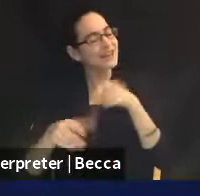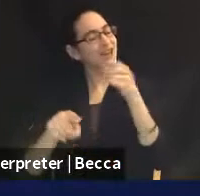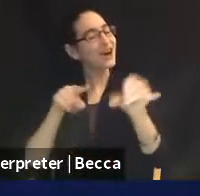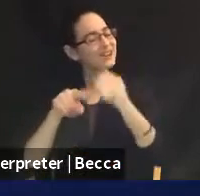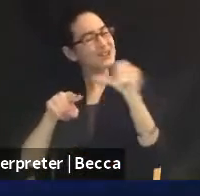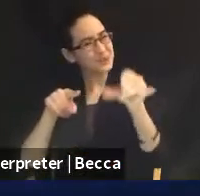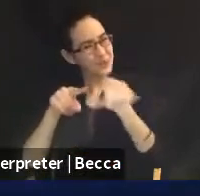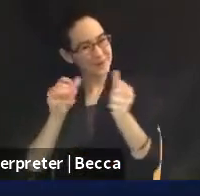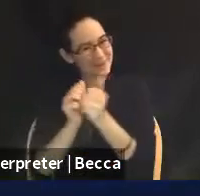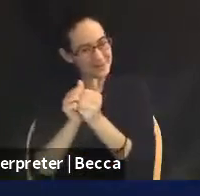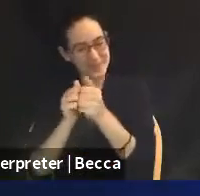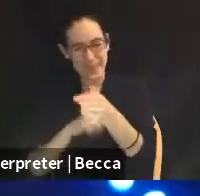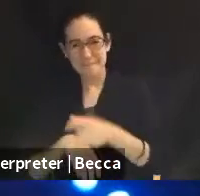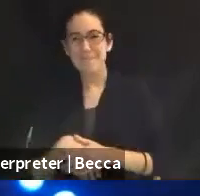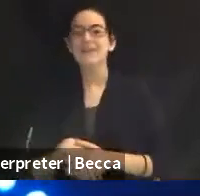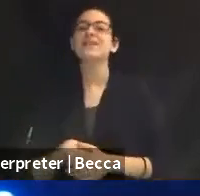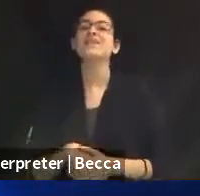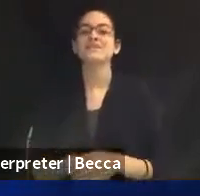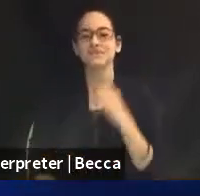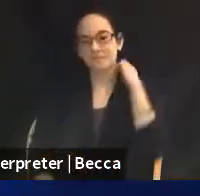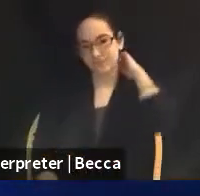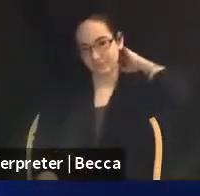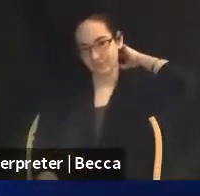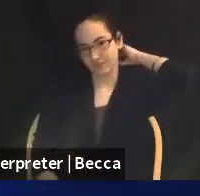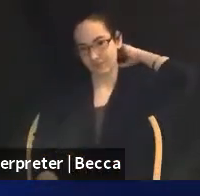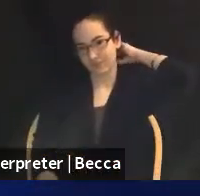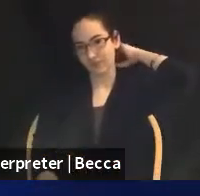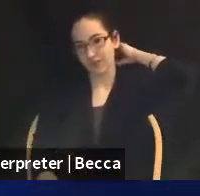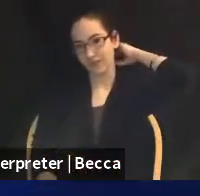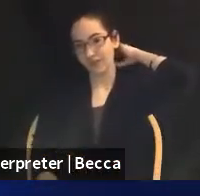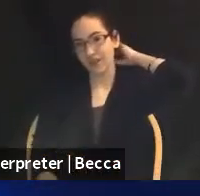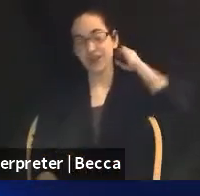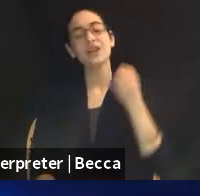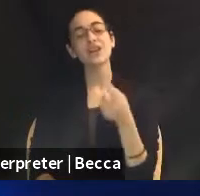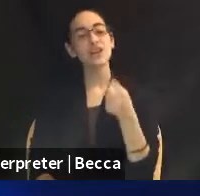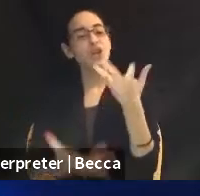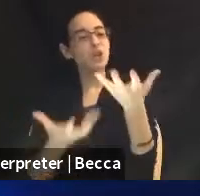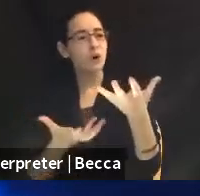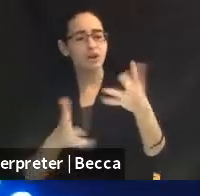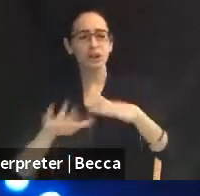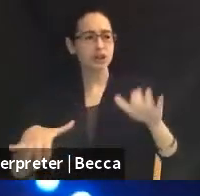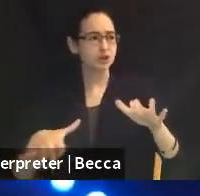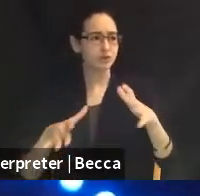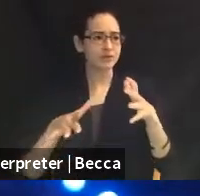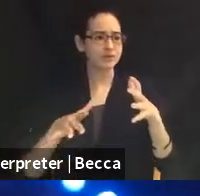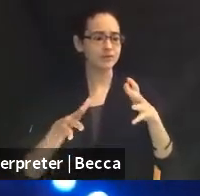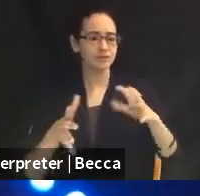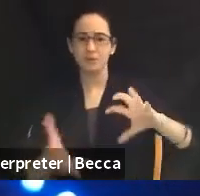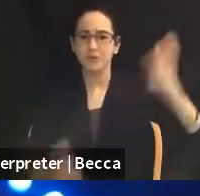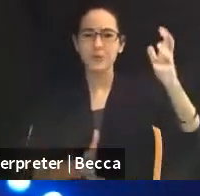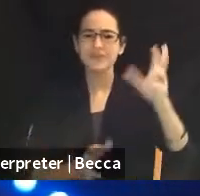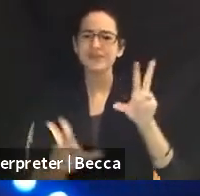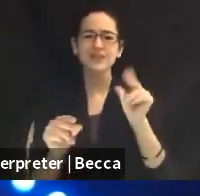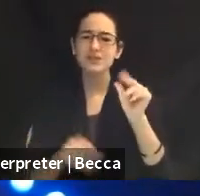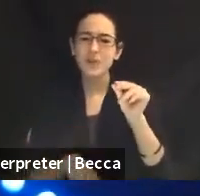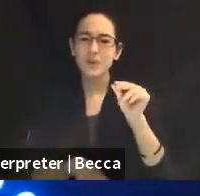you. It's not that you don't want them, you want their demise. And it's not that you want your children ruined. This verse is saying,